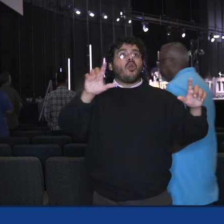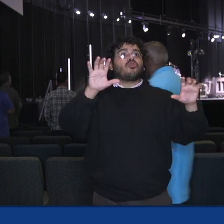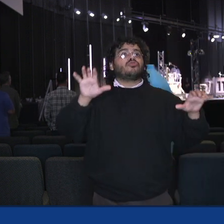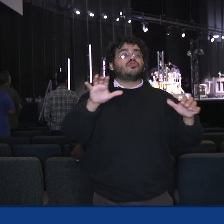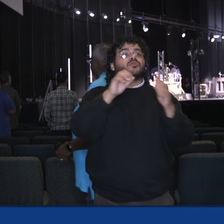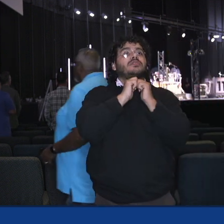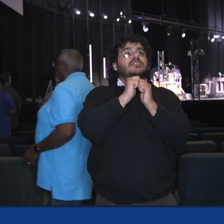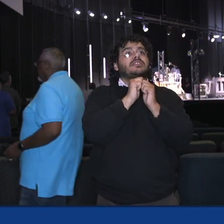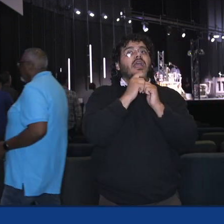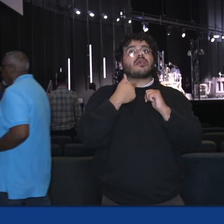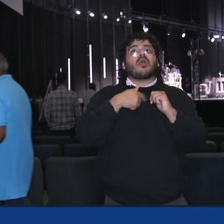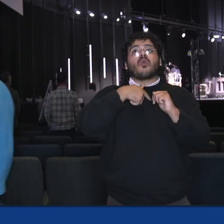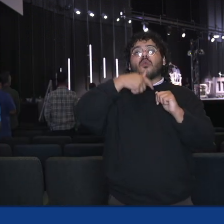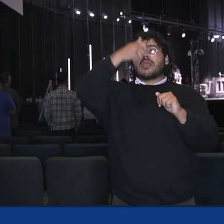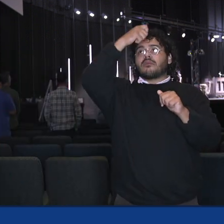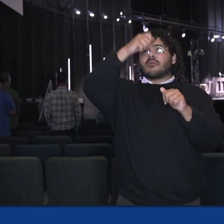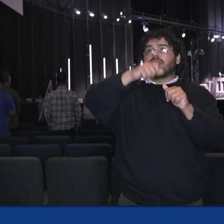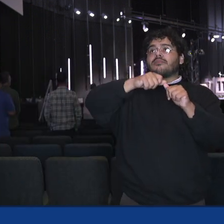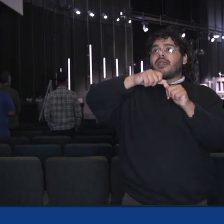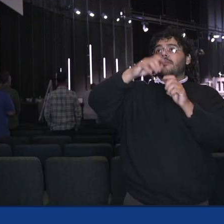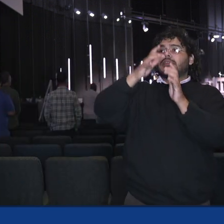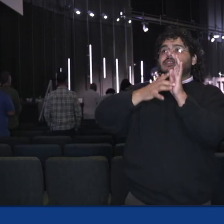the words of our Lord Jesus.